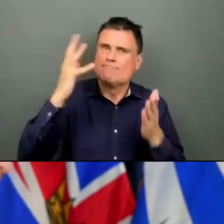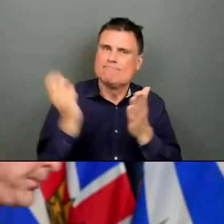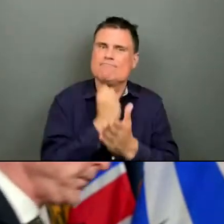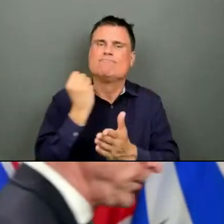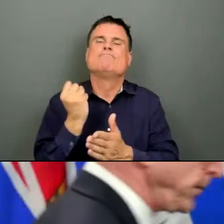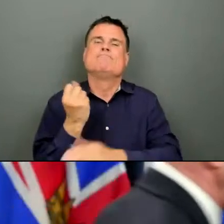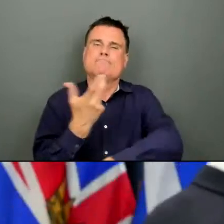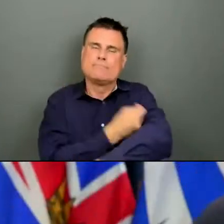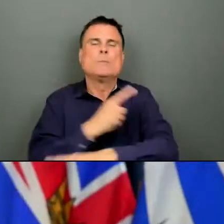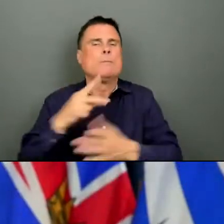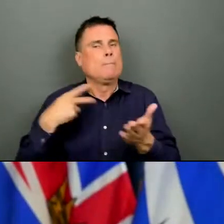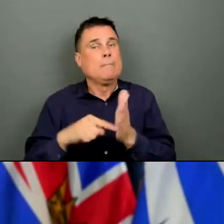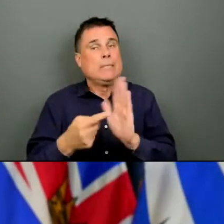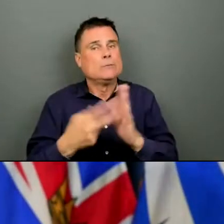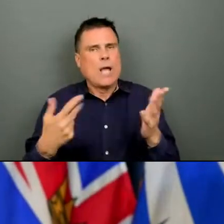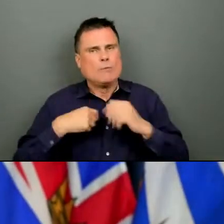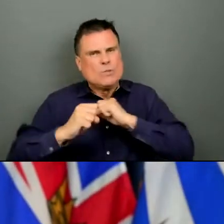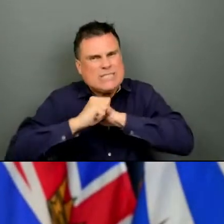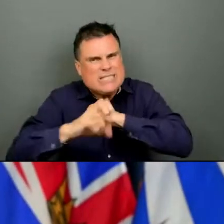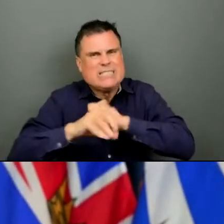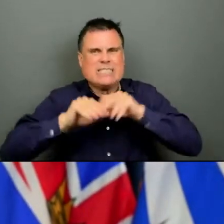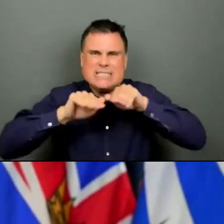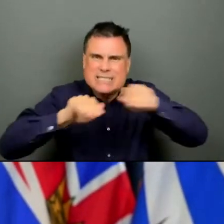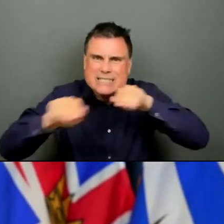work. Shannon, do you have a follow-up?